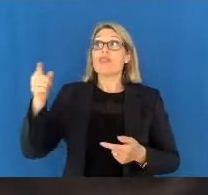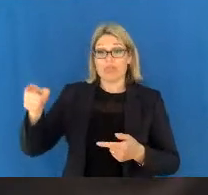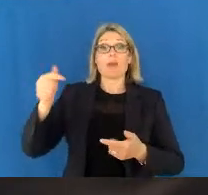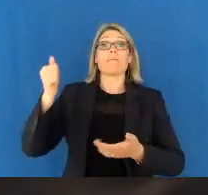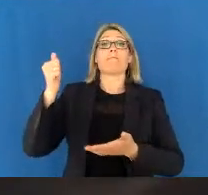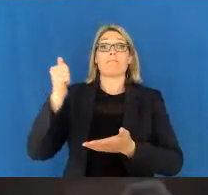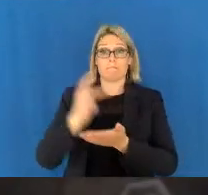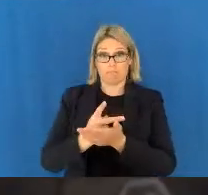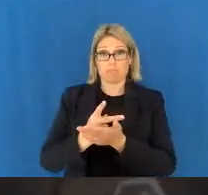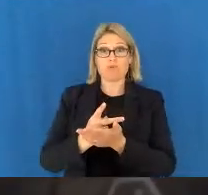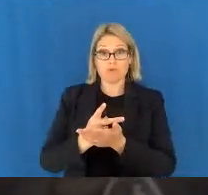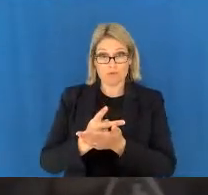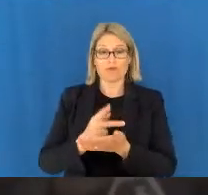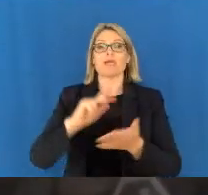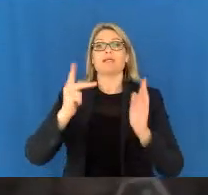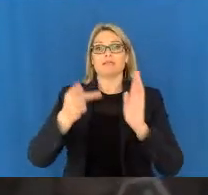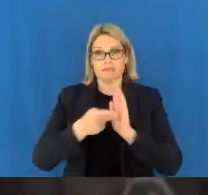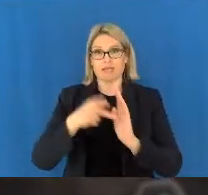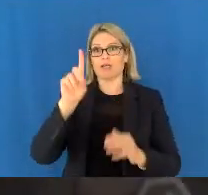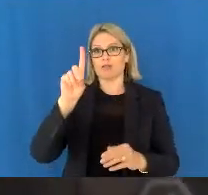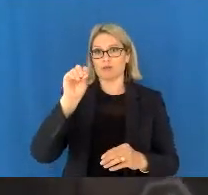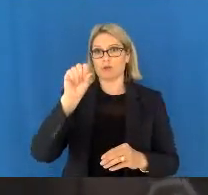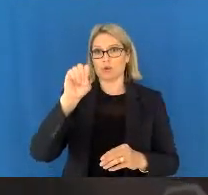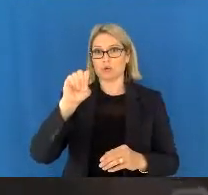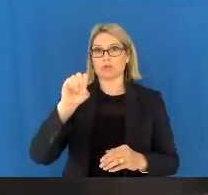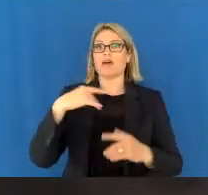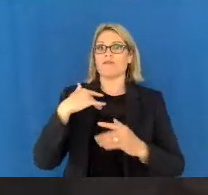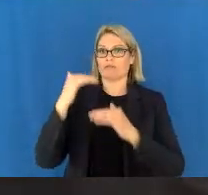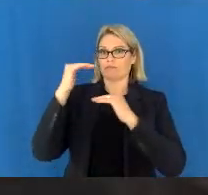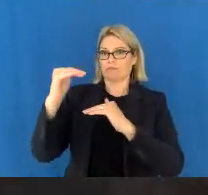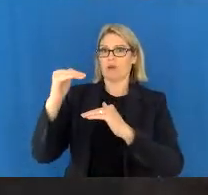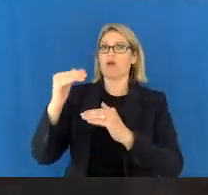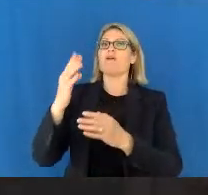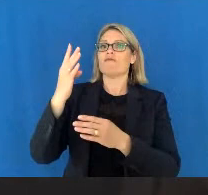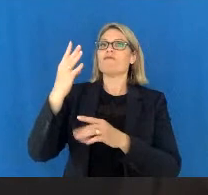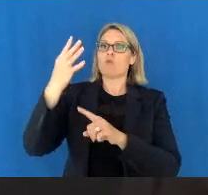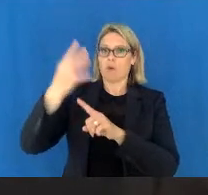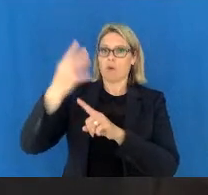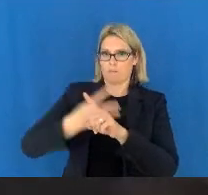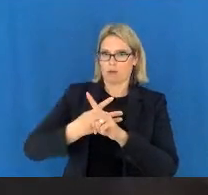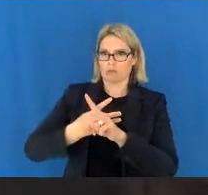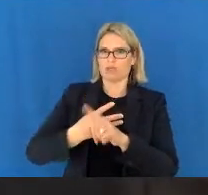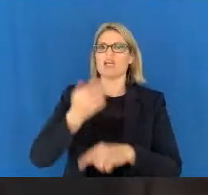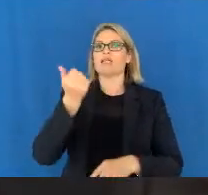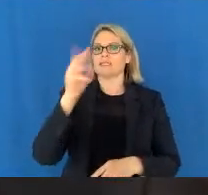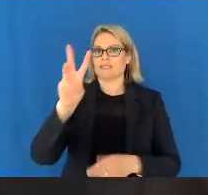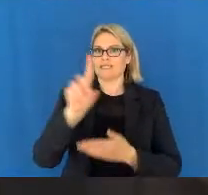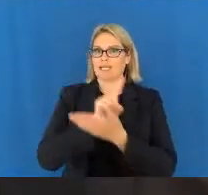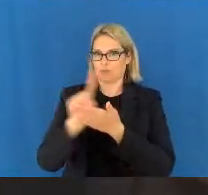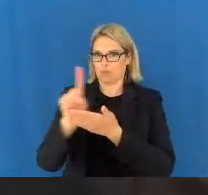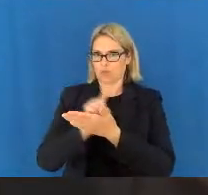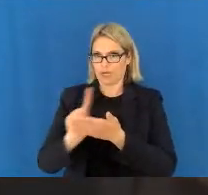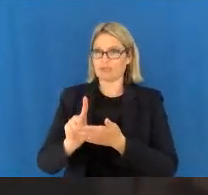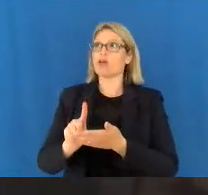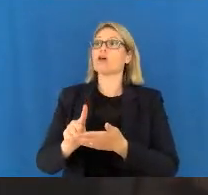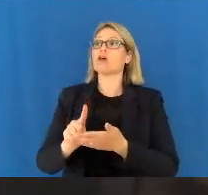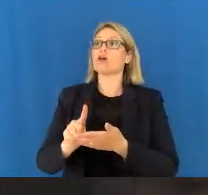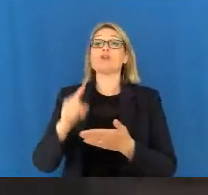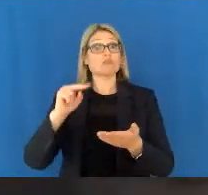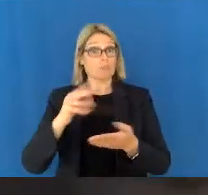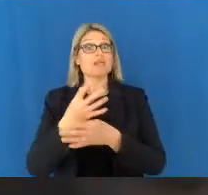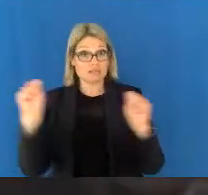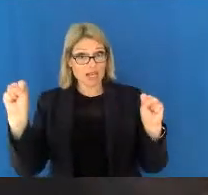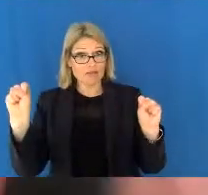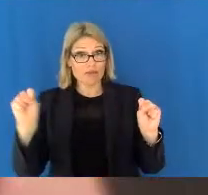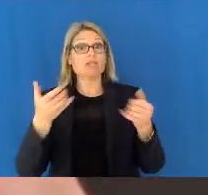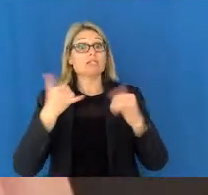we give the second dose within 4 months, within 16 weeks. So it's safe, it's effective to